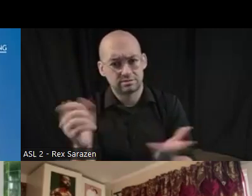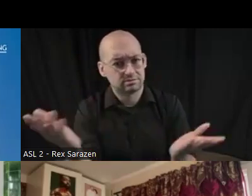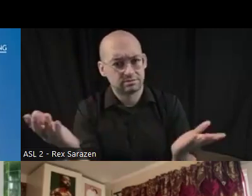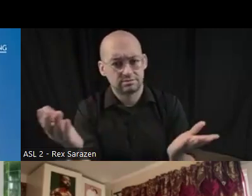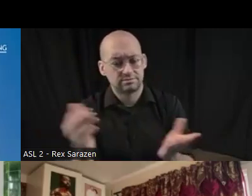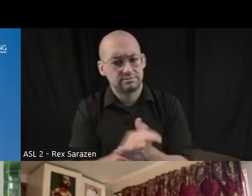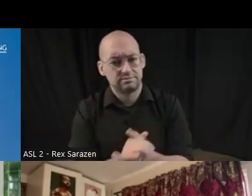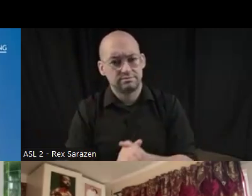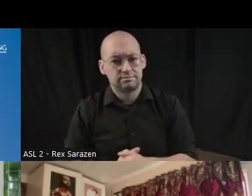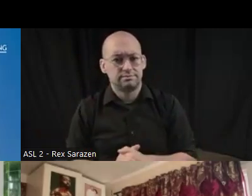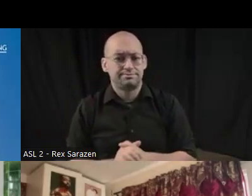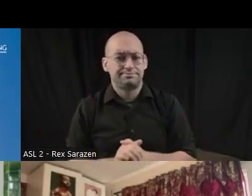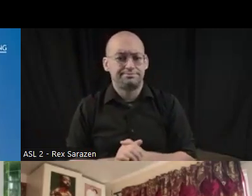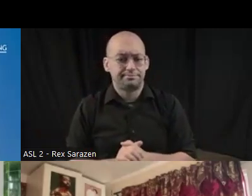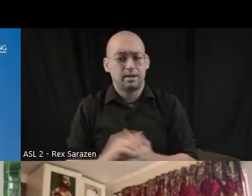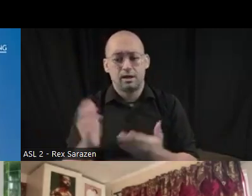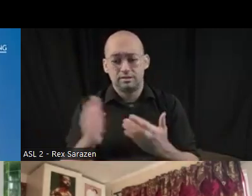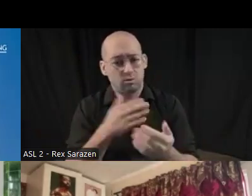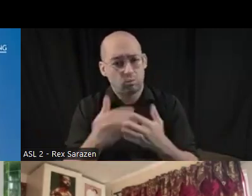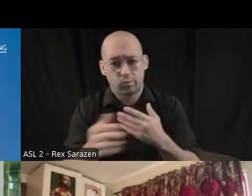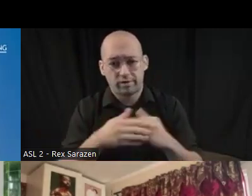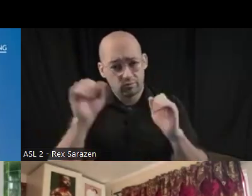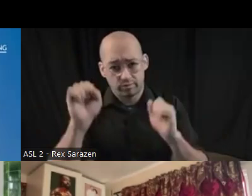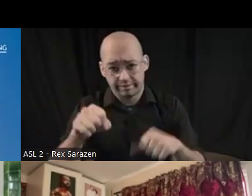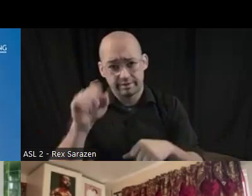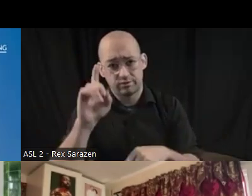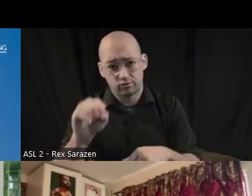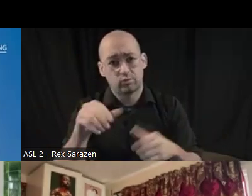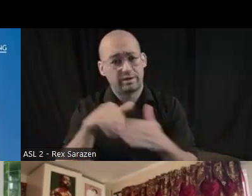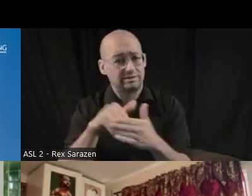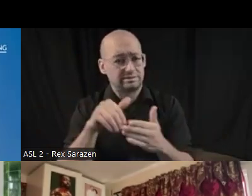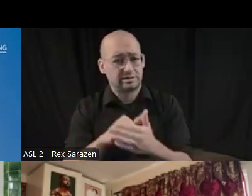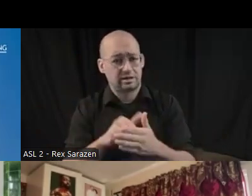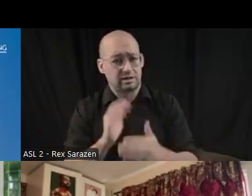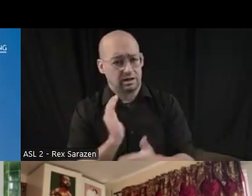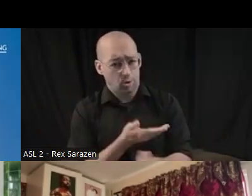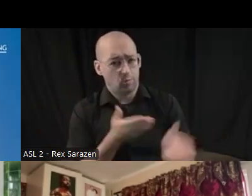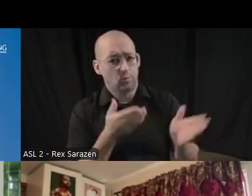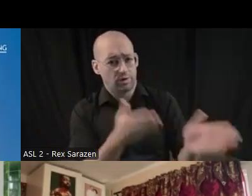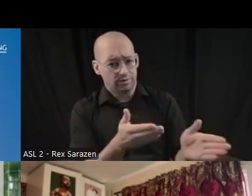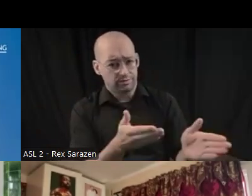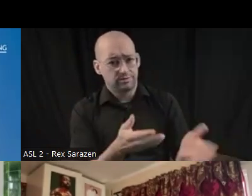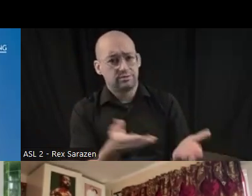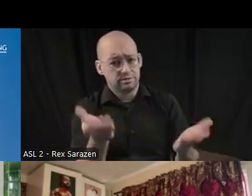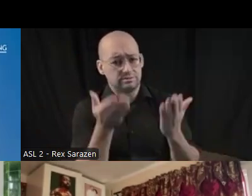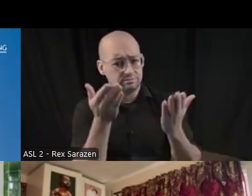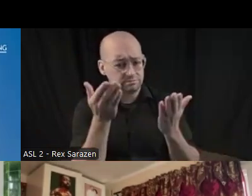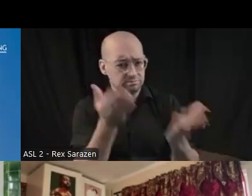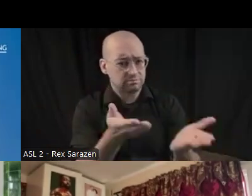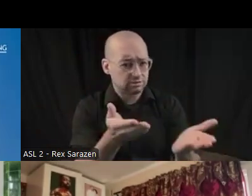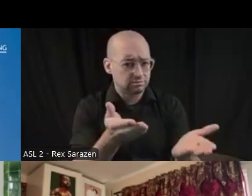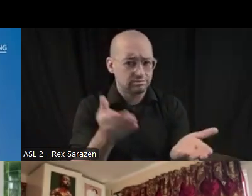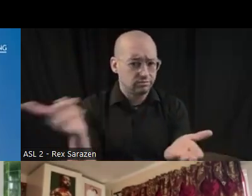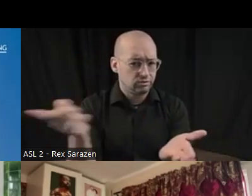we can do within our means, I think we have to consider, and the recommendations that you all uplift as part of